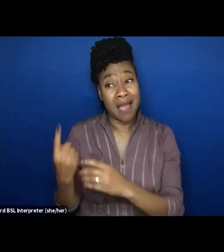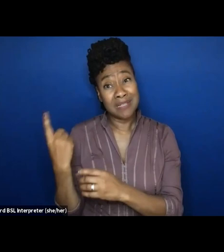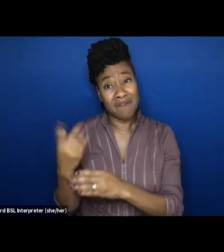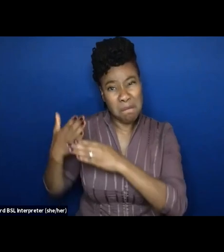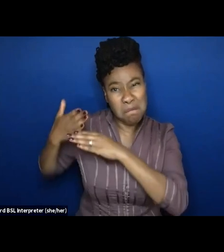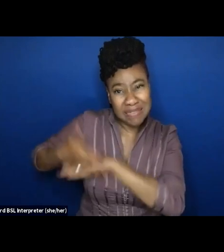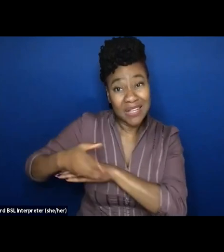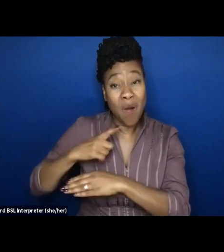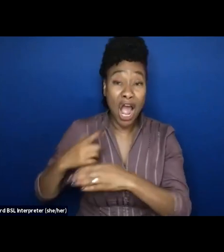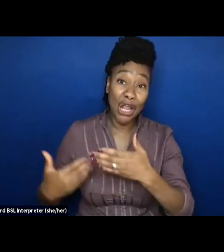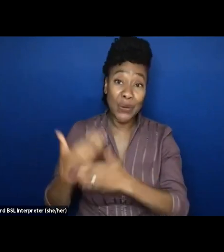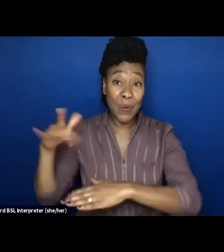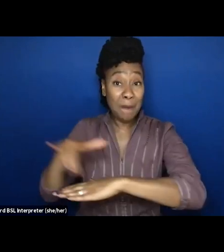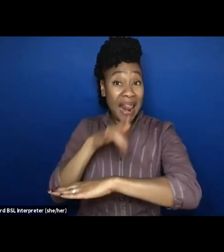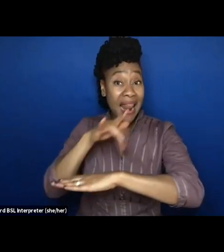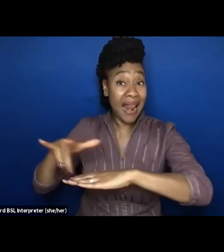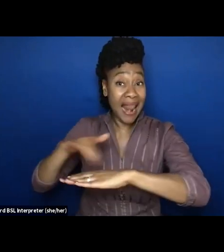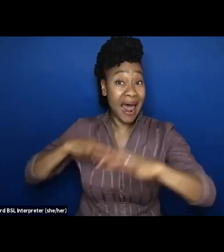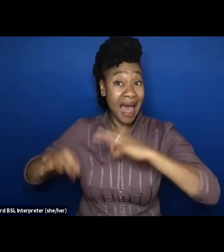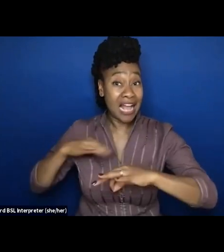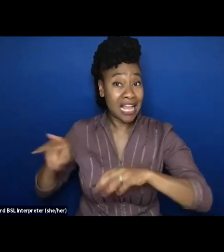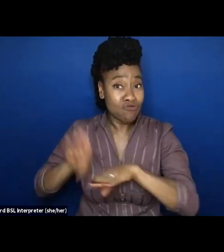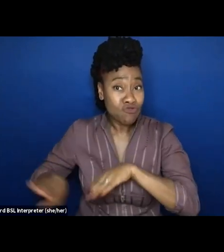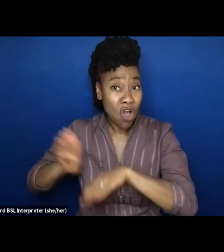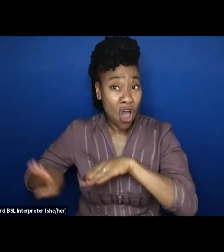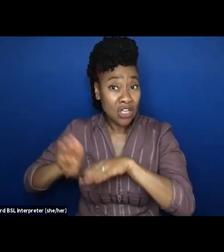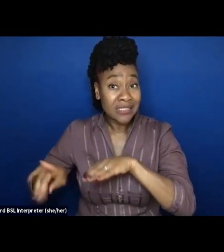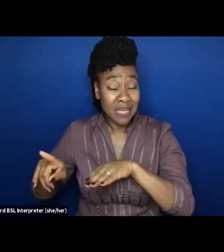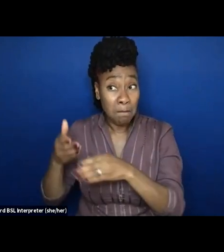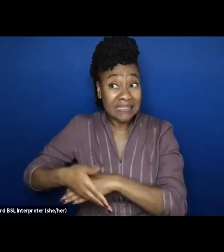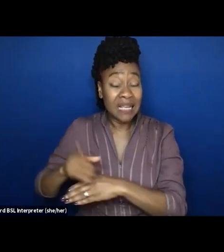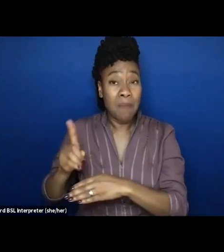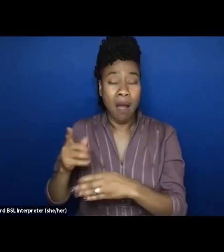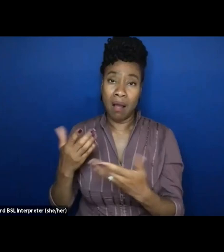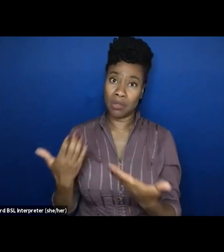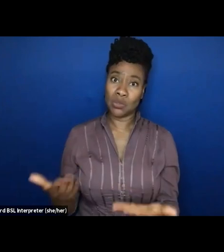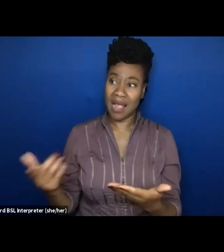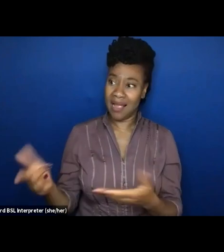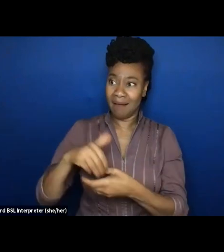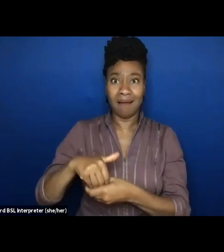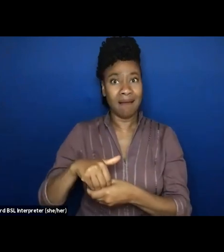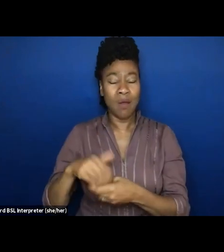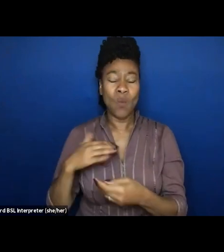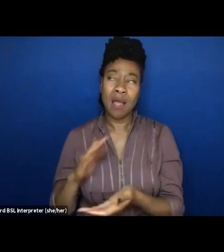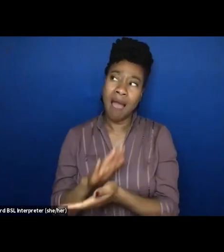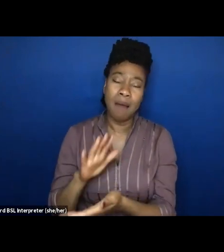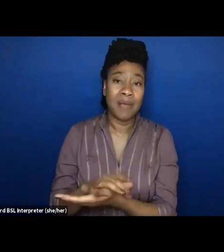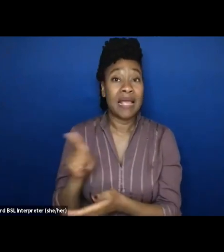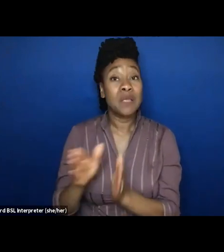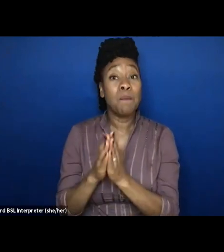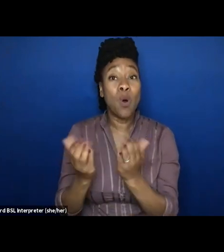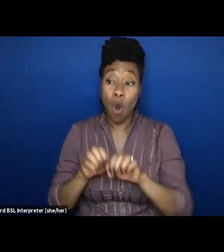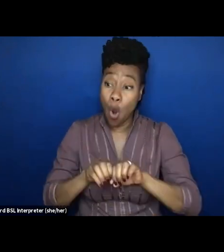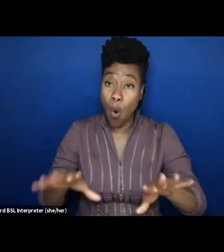are delighted David has been able to join us. It sounds he's also been able to, since the book launch, also managed to get a mental